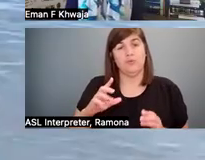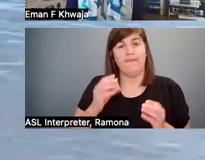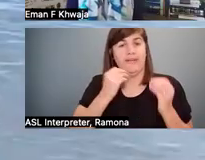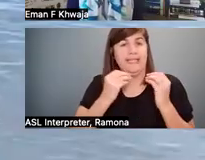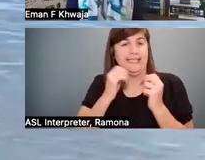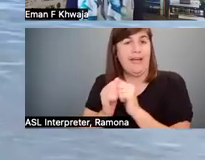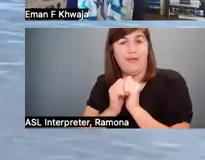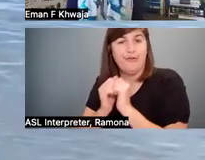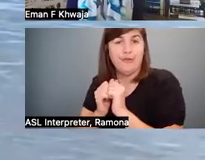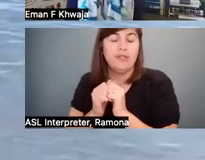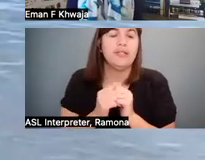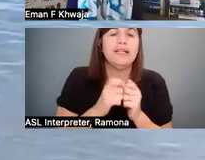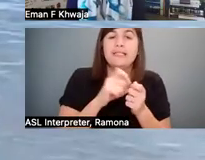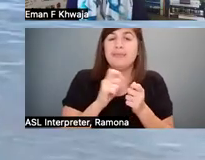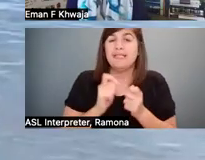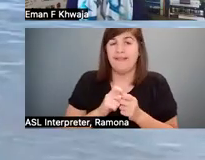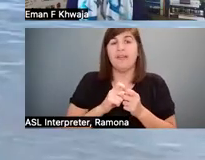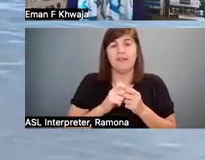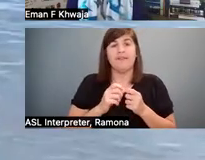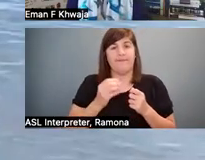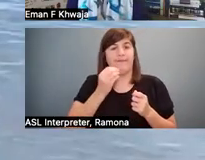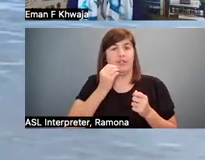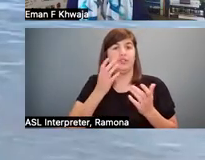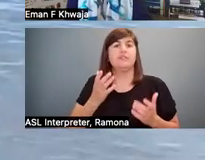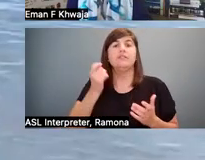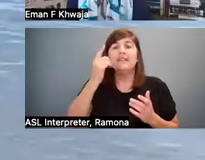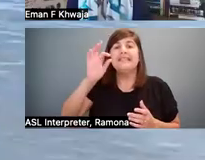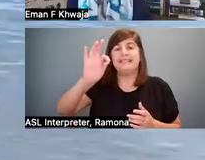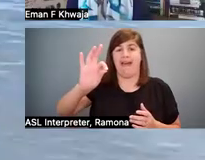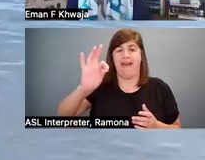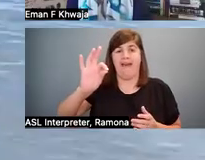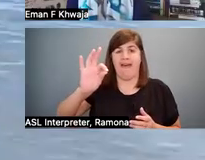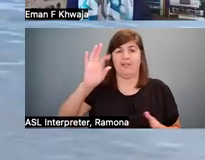the specific behaviors of bubble net. There were 9 whales feeding.